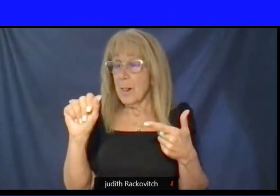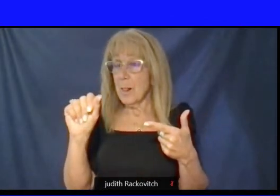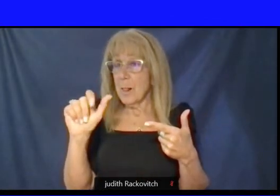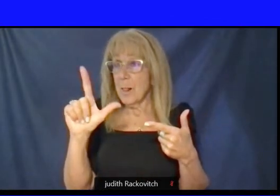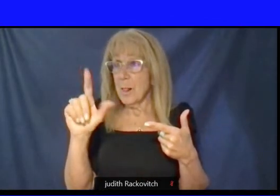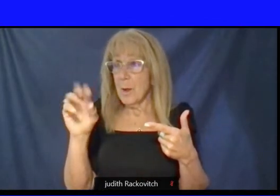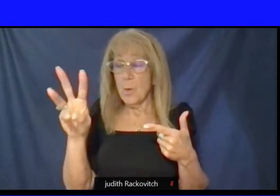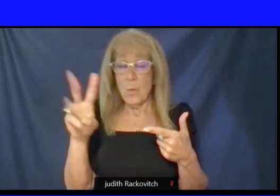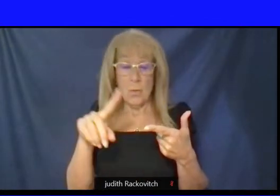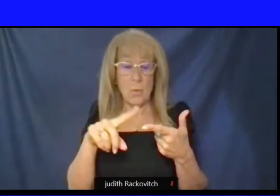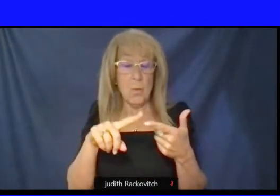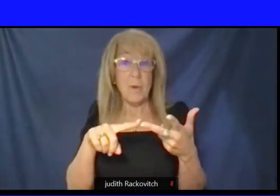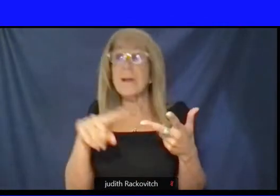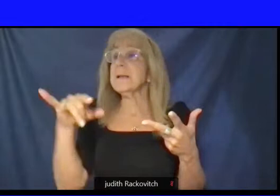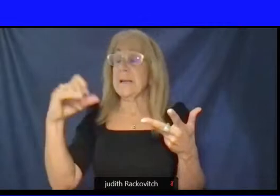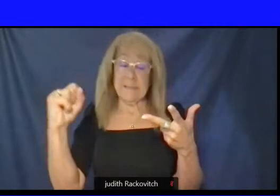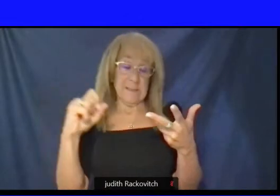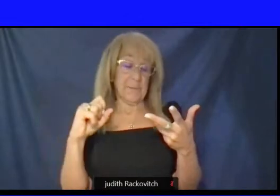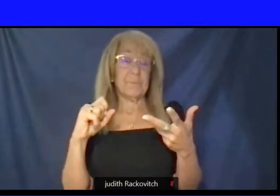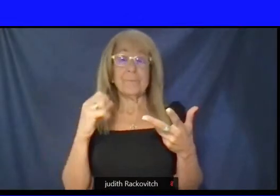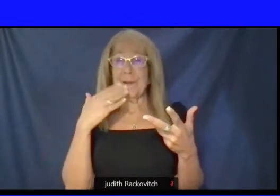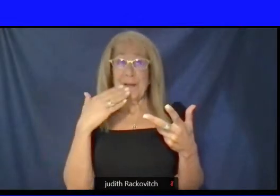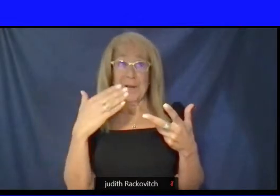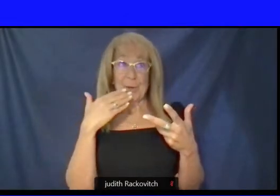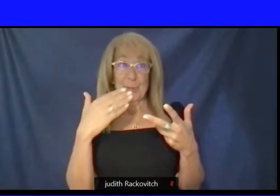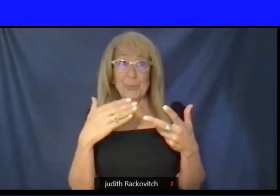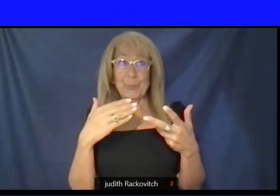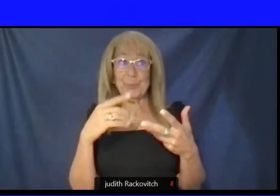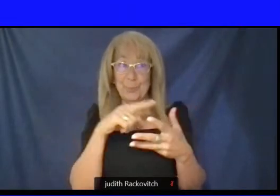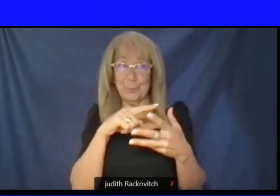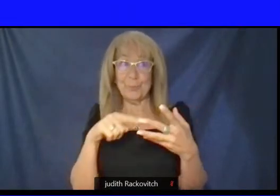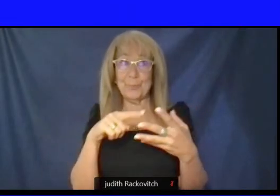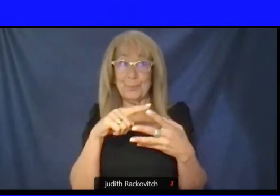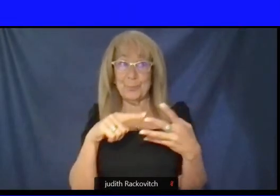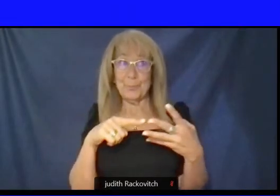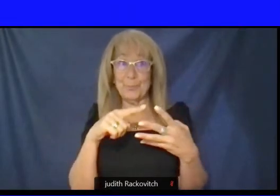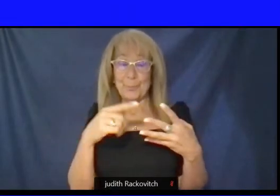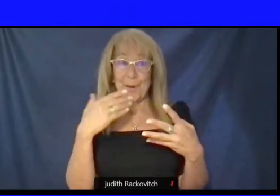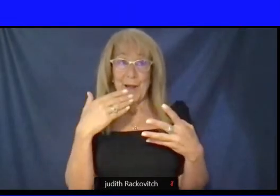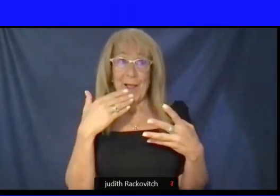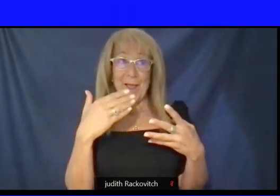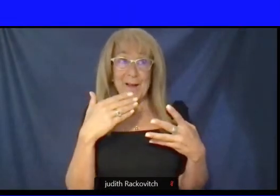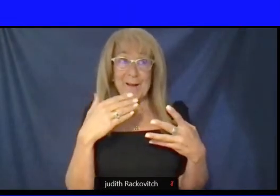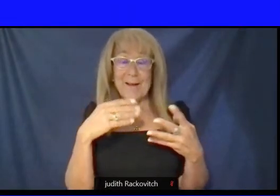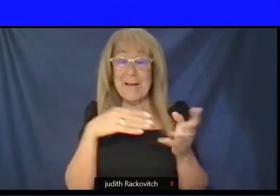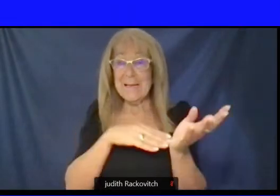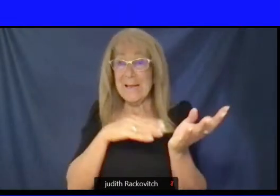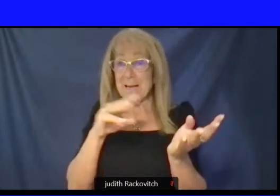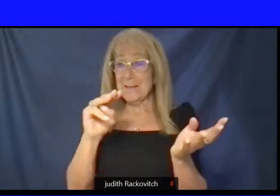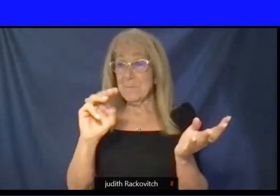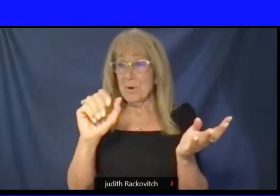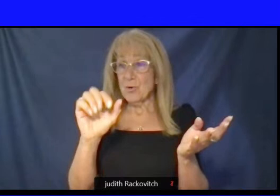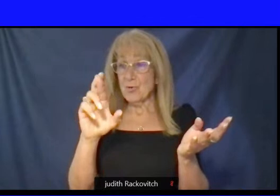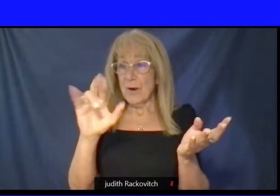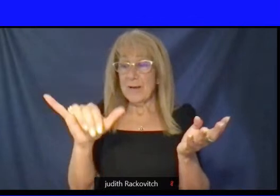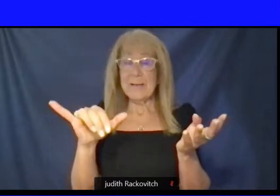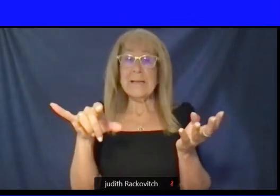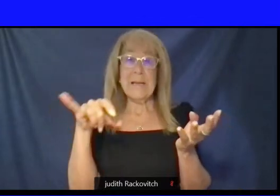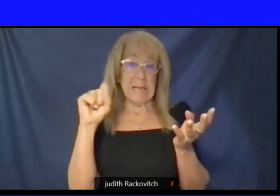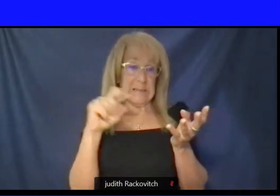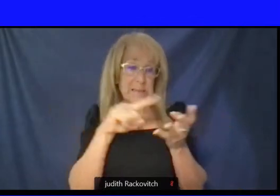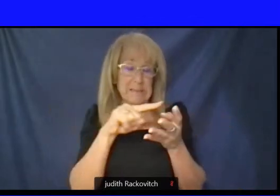was Ms. Lowe that asked about our esketamine protocol. Basically, Health and Hospitals has not